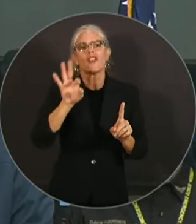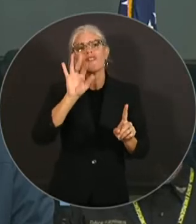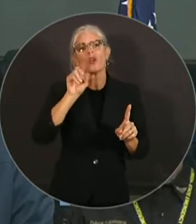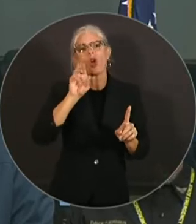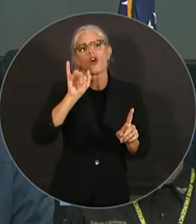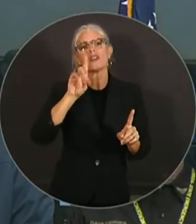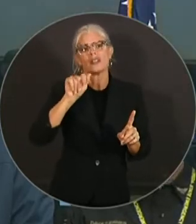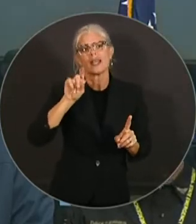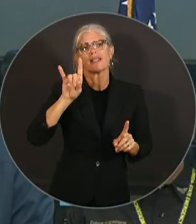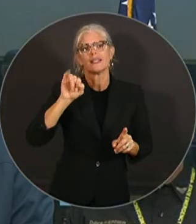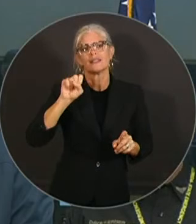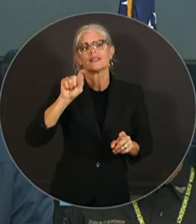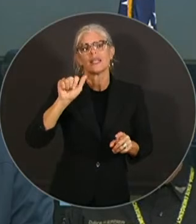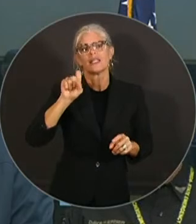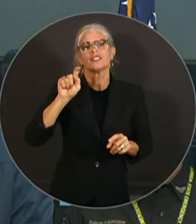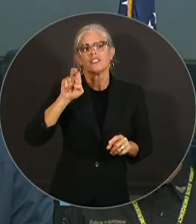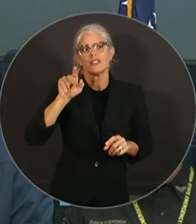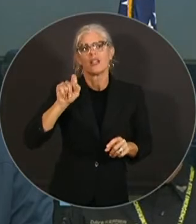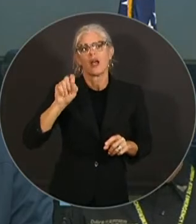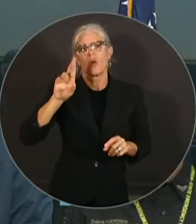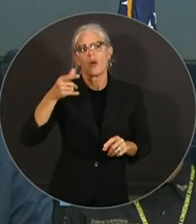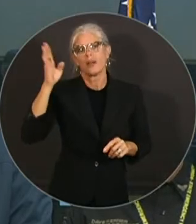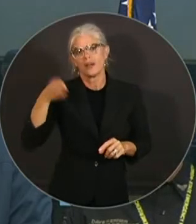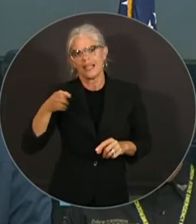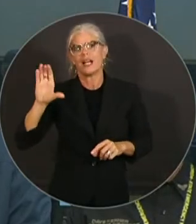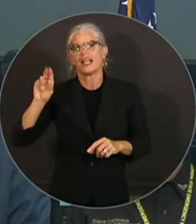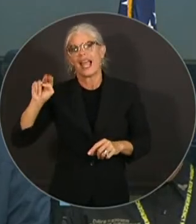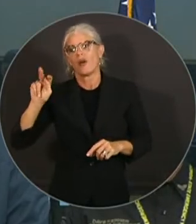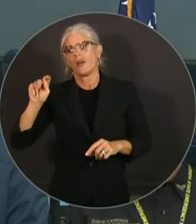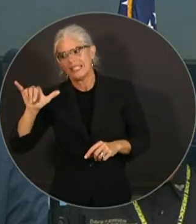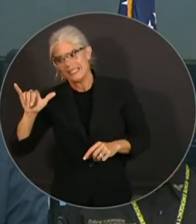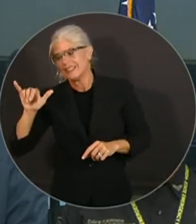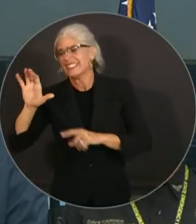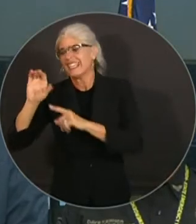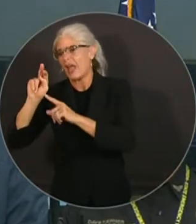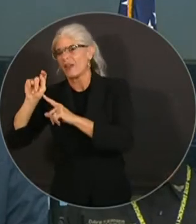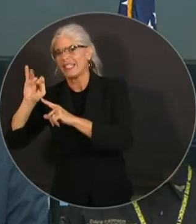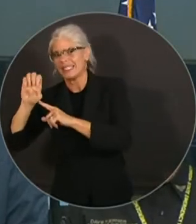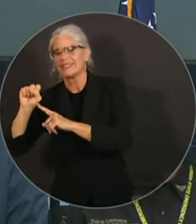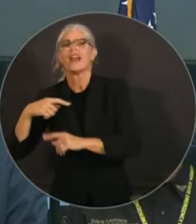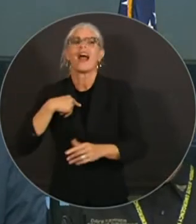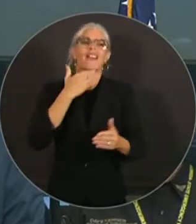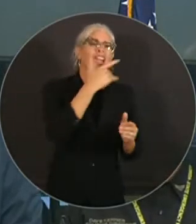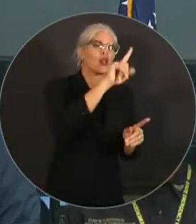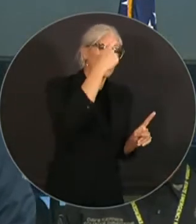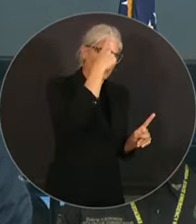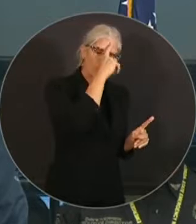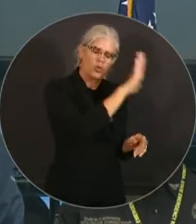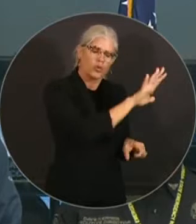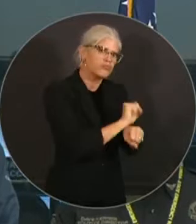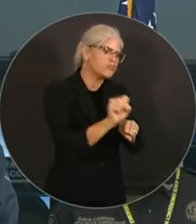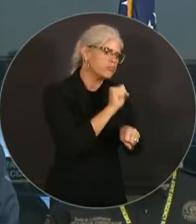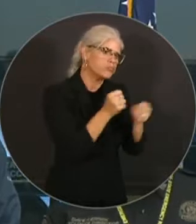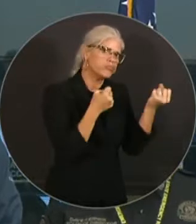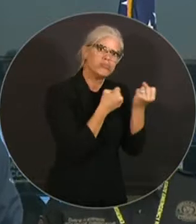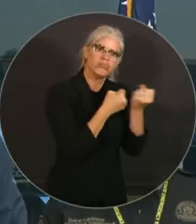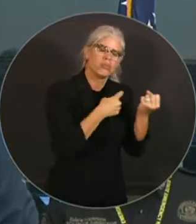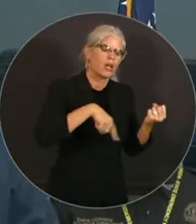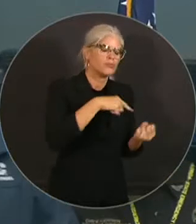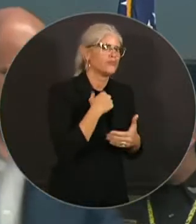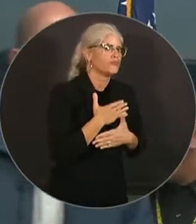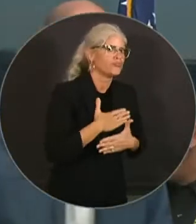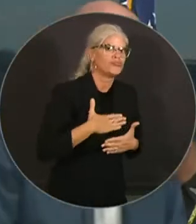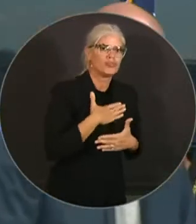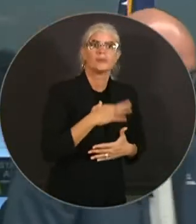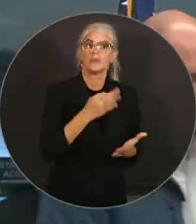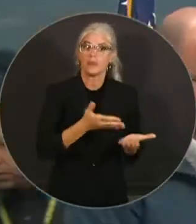floridadisaster.org/county. And thank you again, Governor, for your commitment to the residents of the state of Florida and the state emergency response team. Okay. Jaron, you have